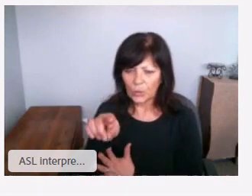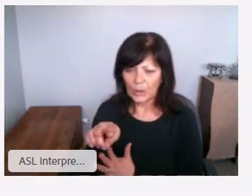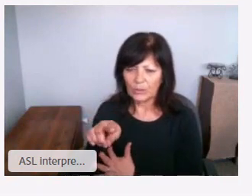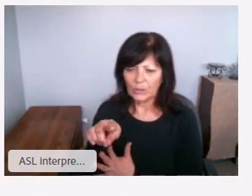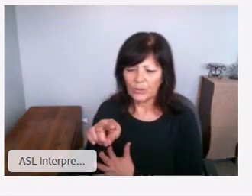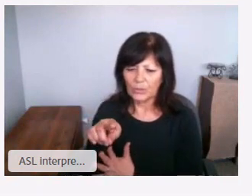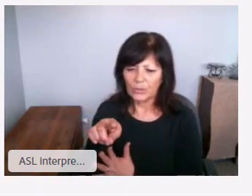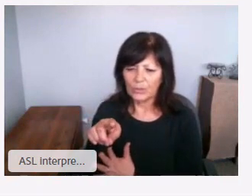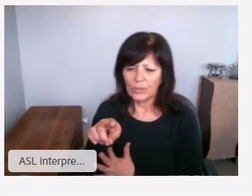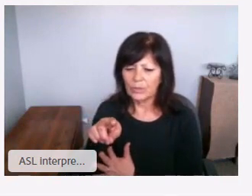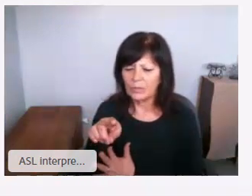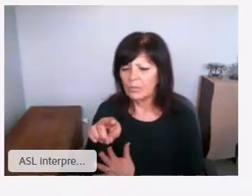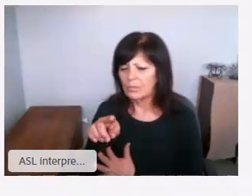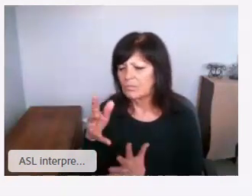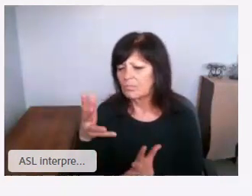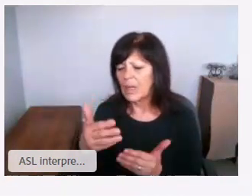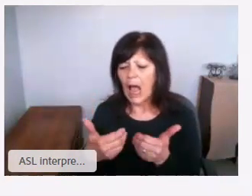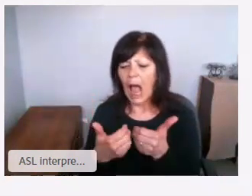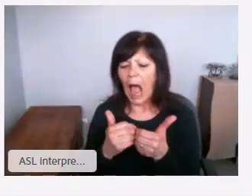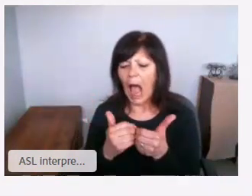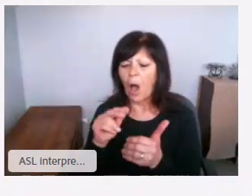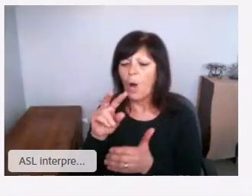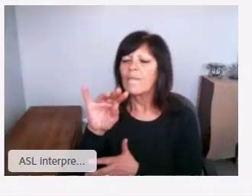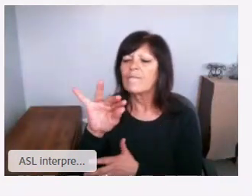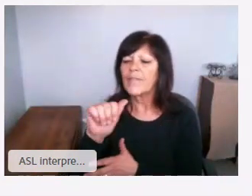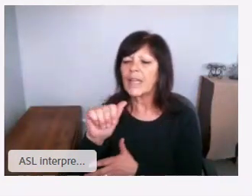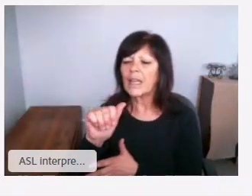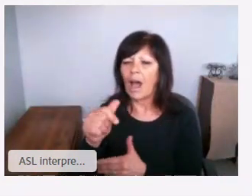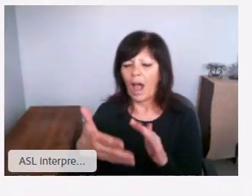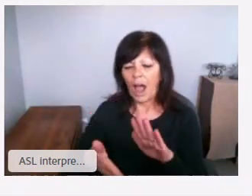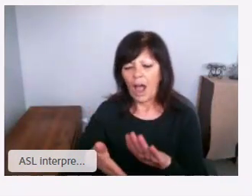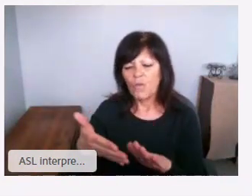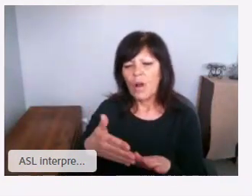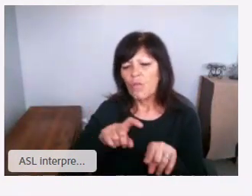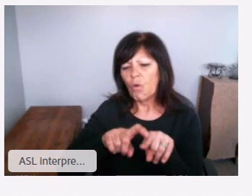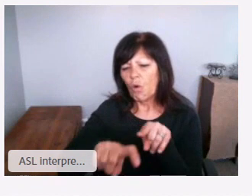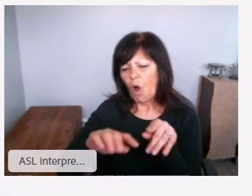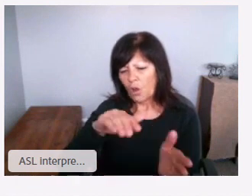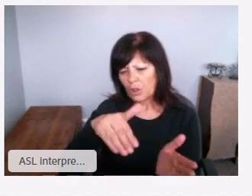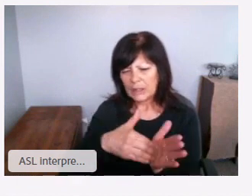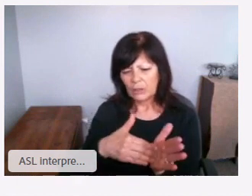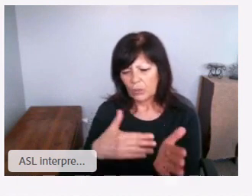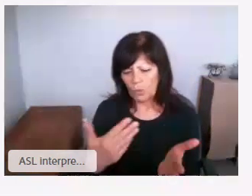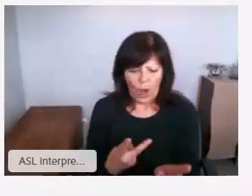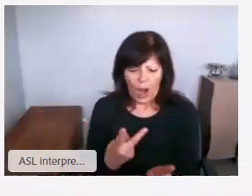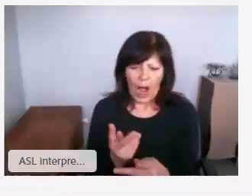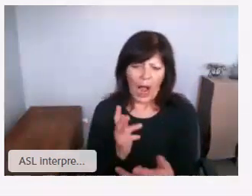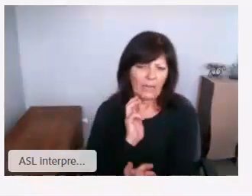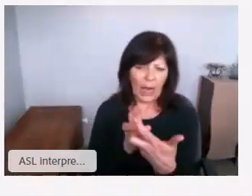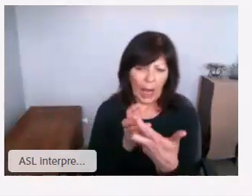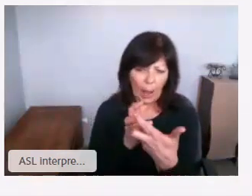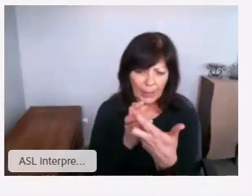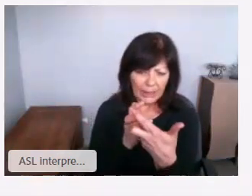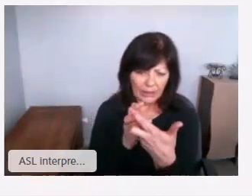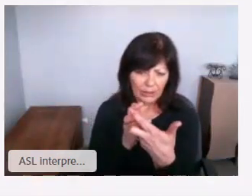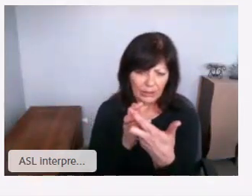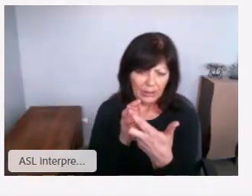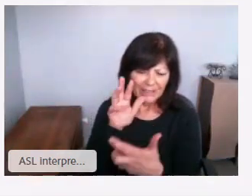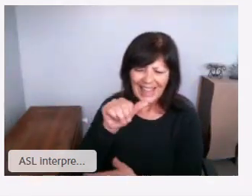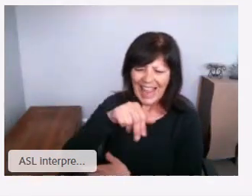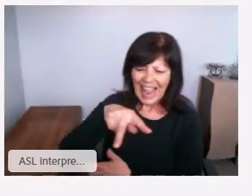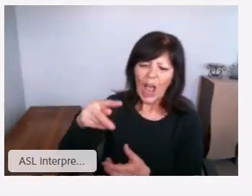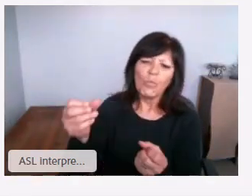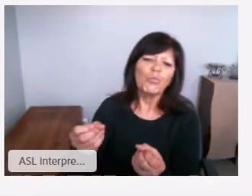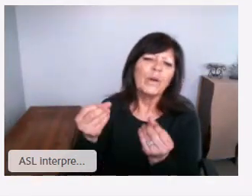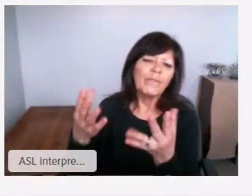received asks, how will VIA operate the call center? What type of accommodations does the app